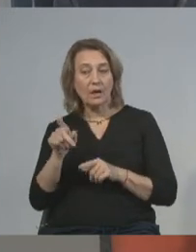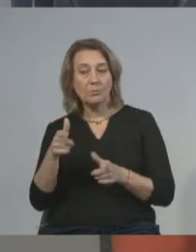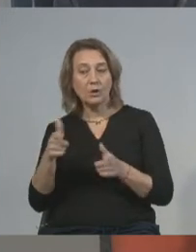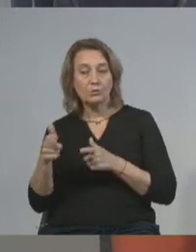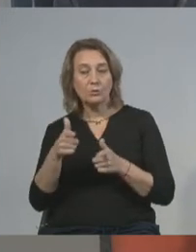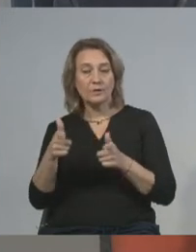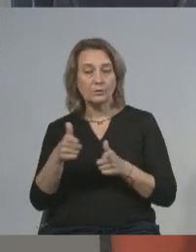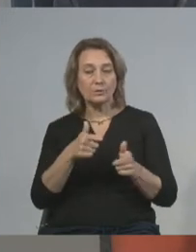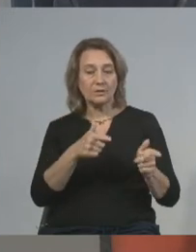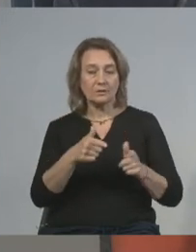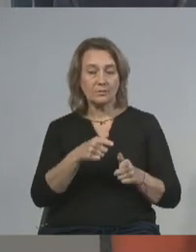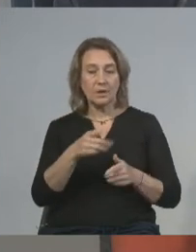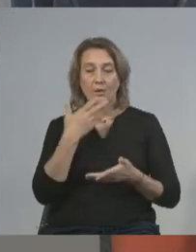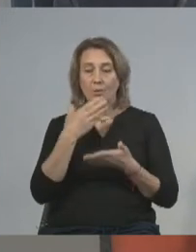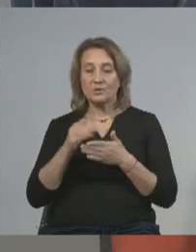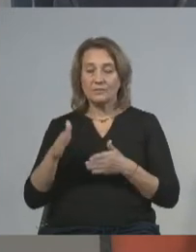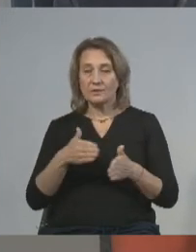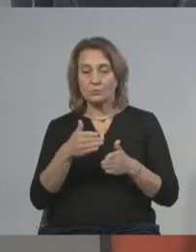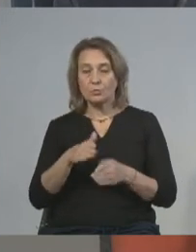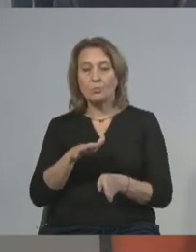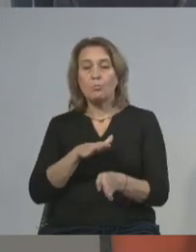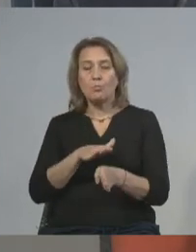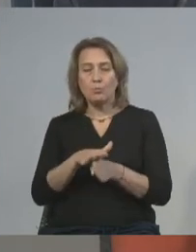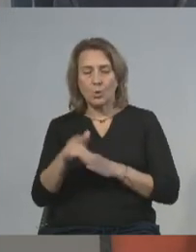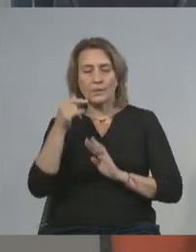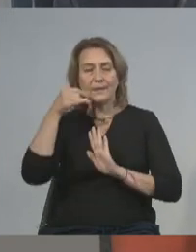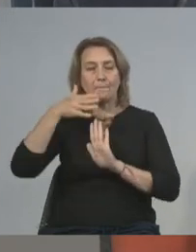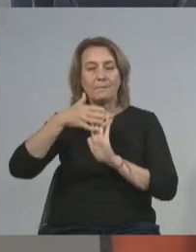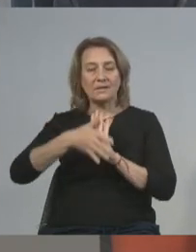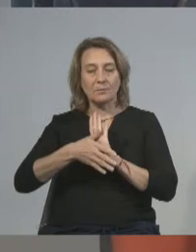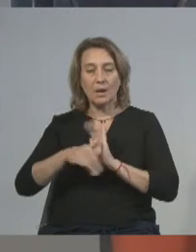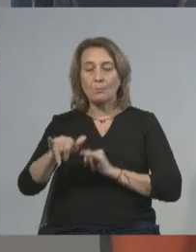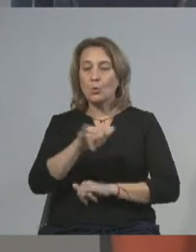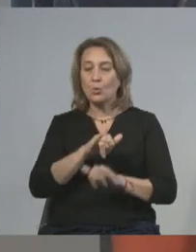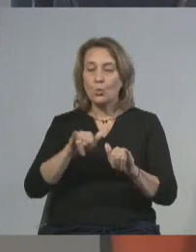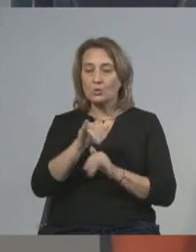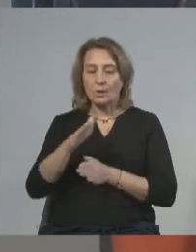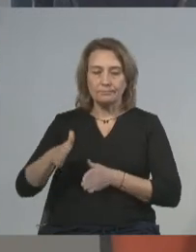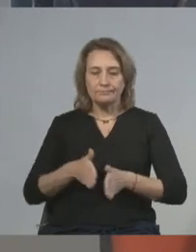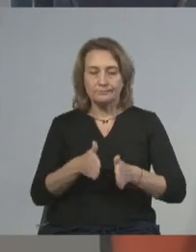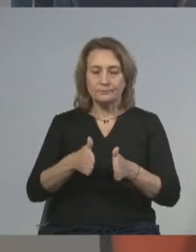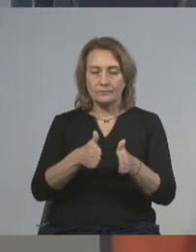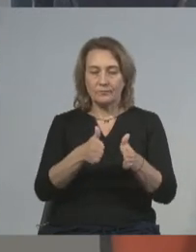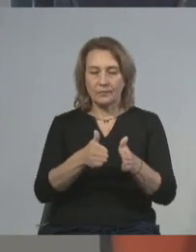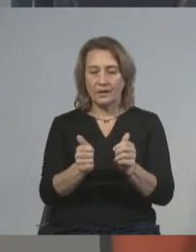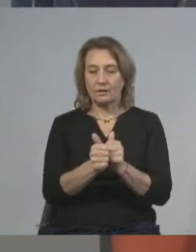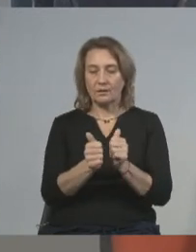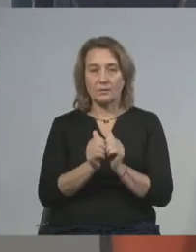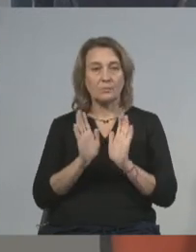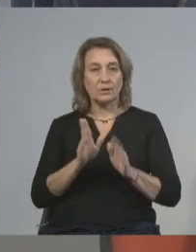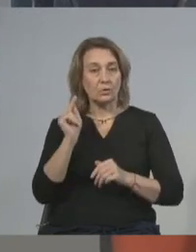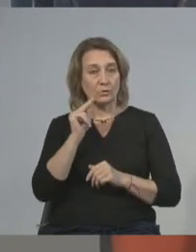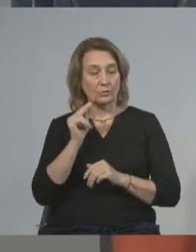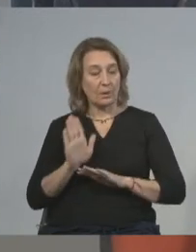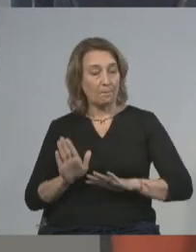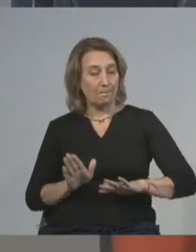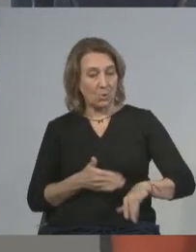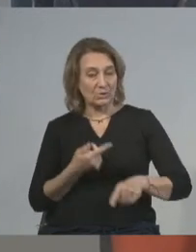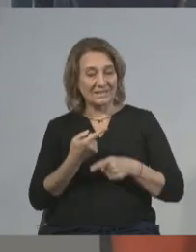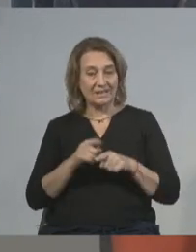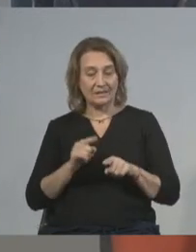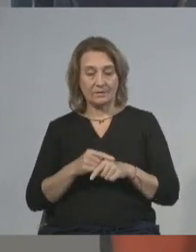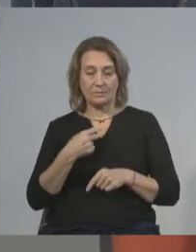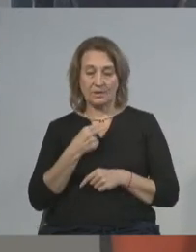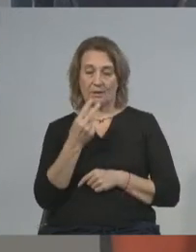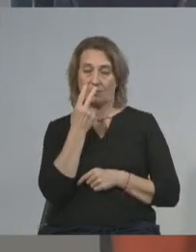to also be aware of how they are preparing too so that we would know where everyone is going not you but all